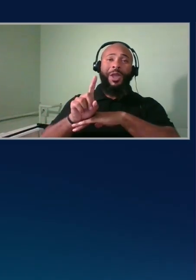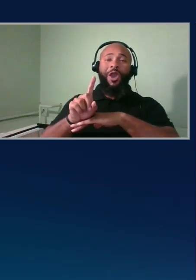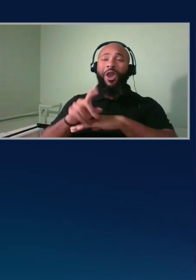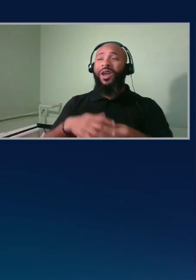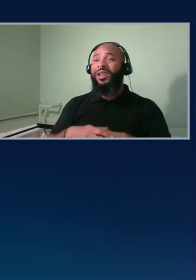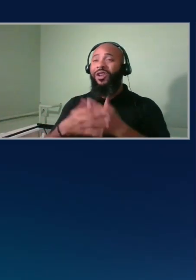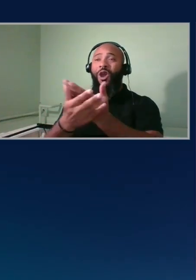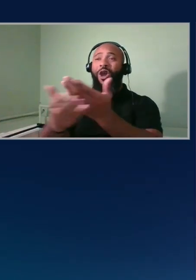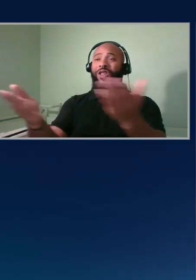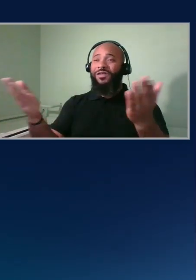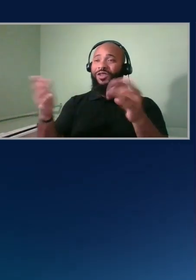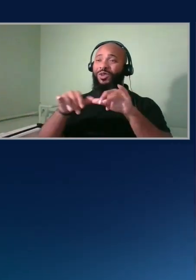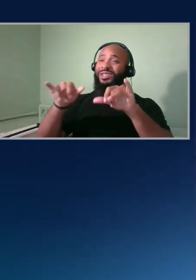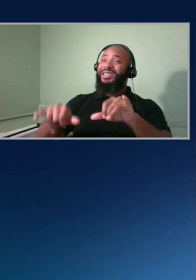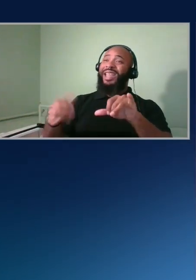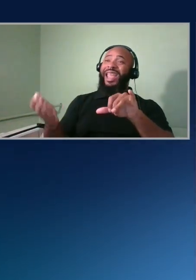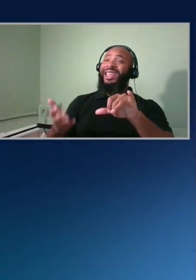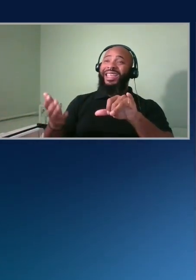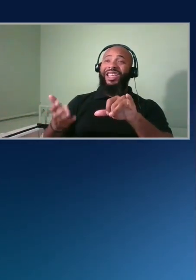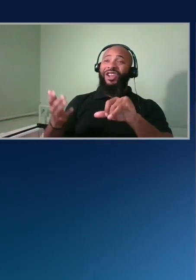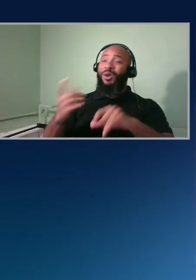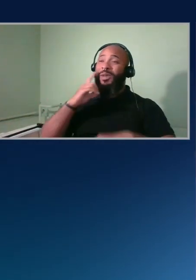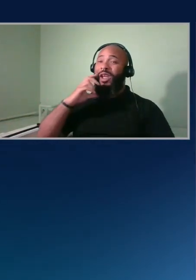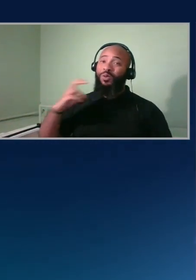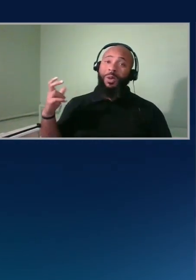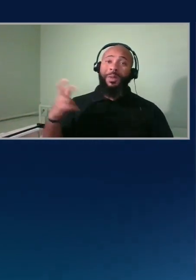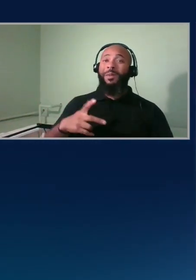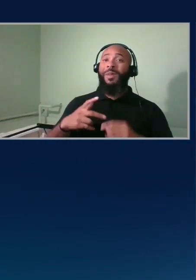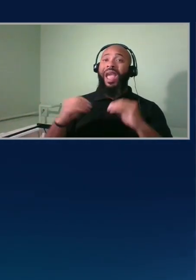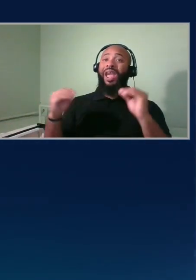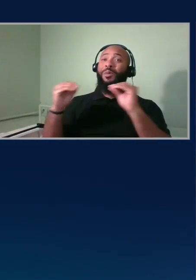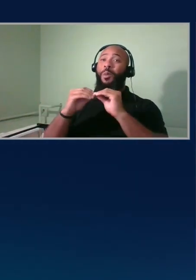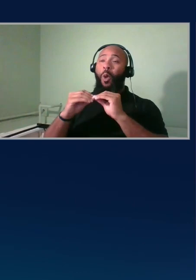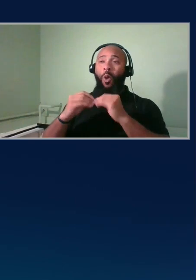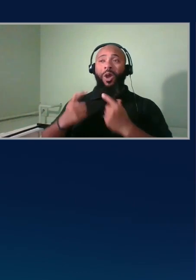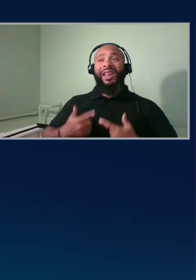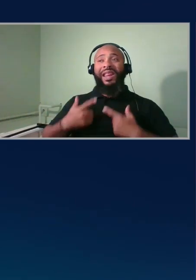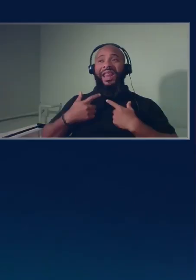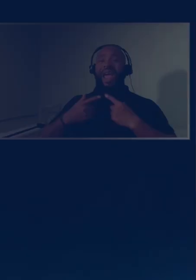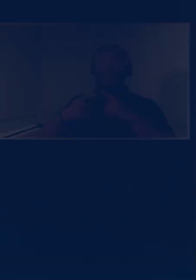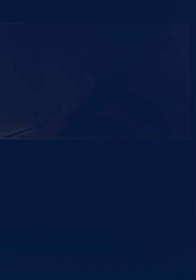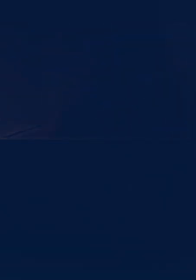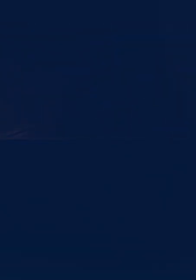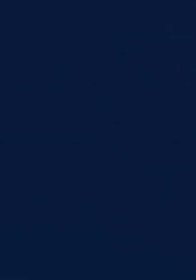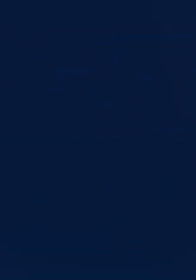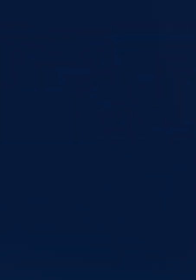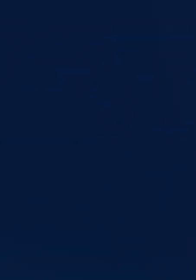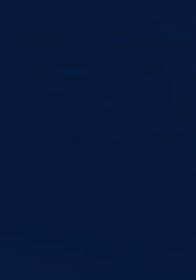stay here, because we'll be right back with more live from the AWS LA Summit.